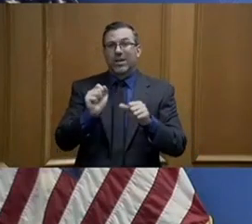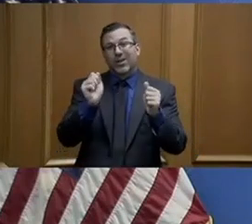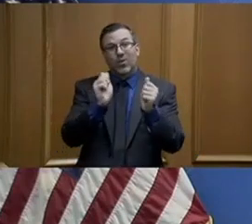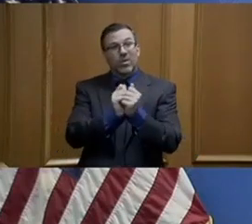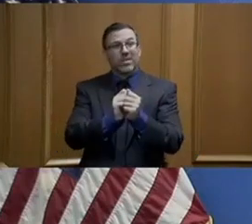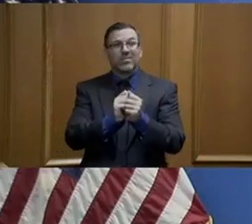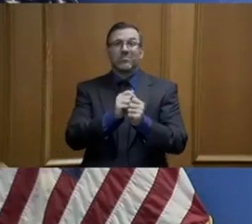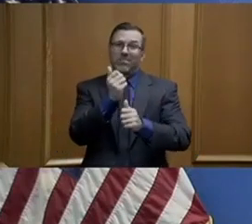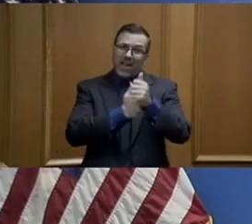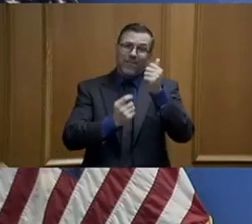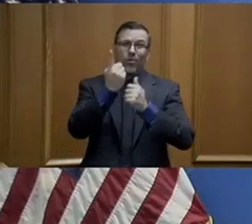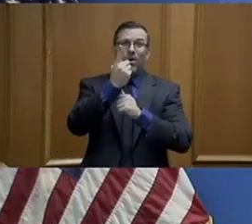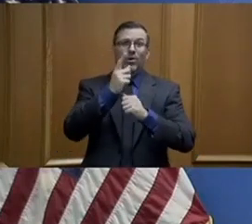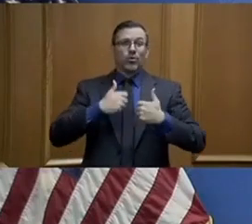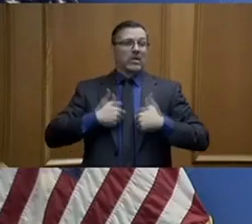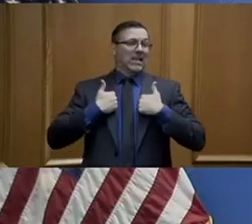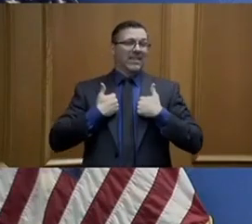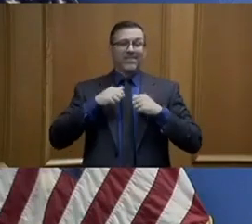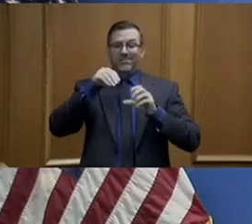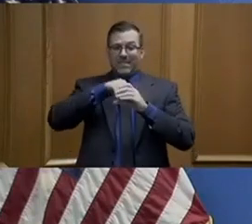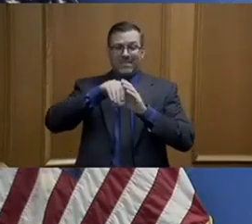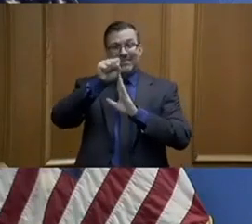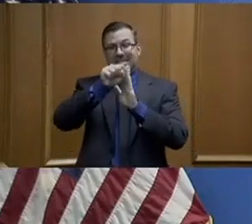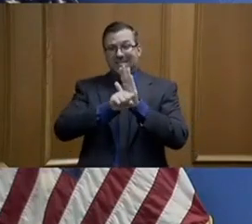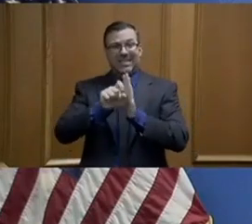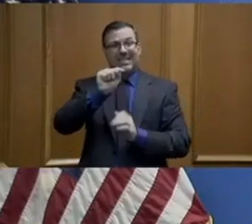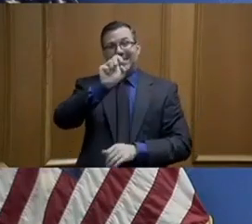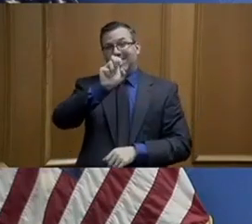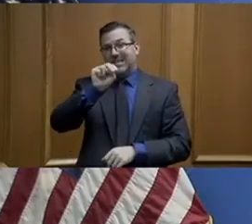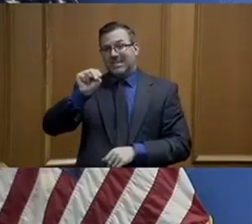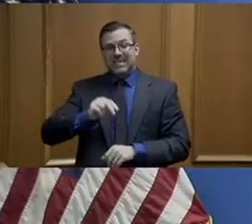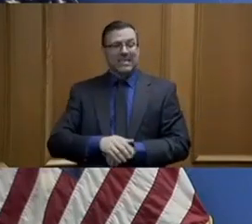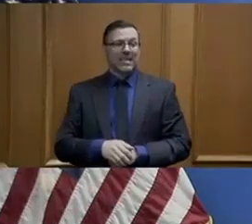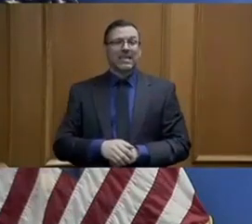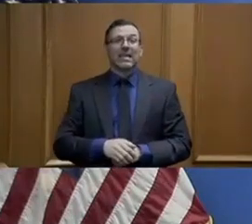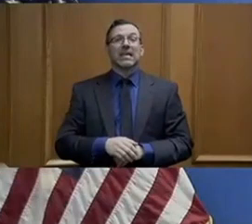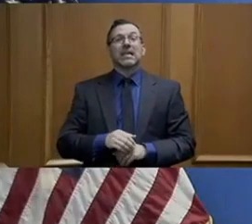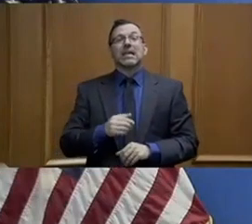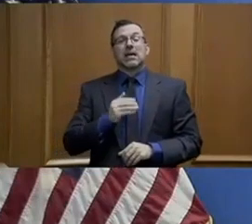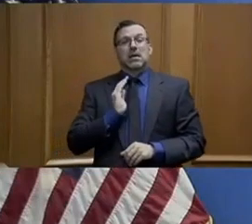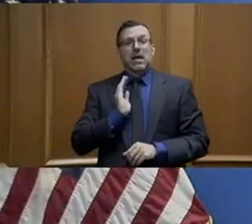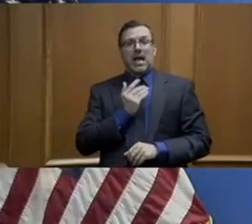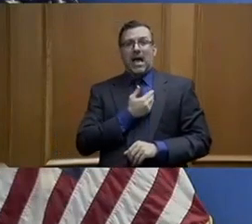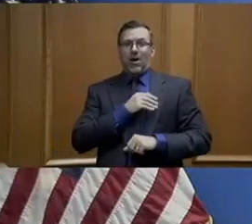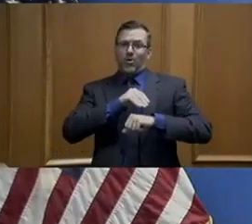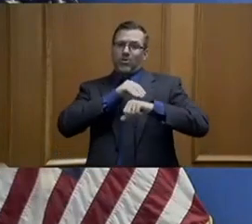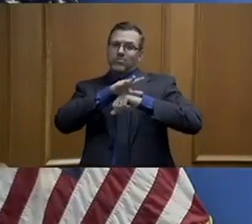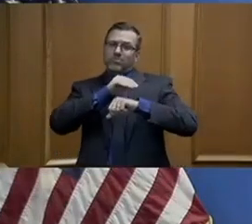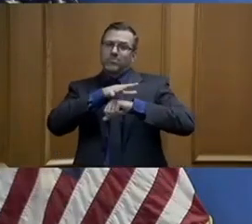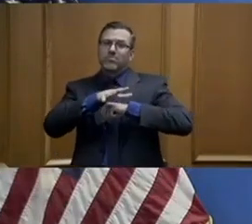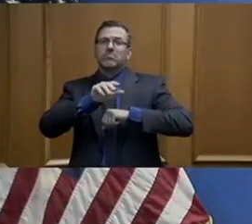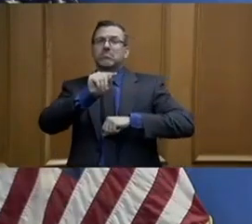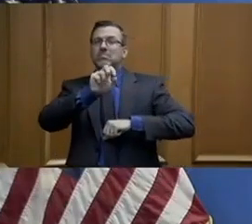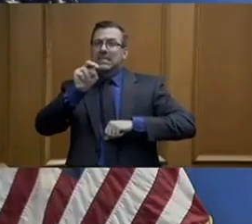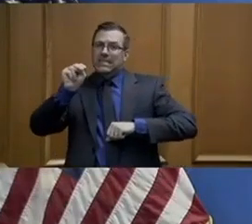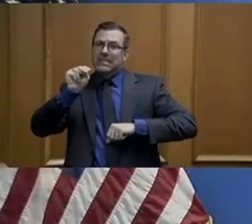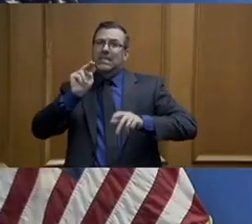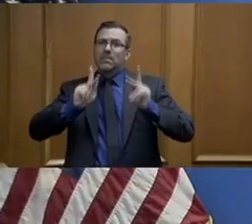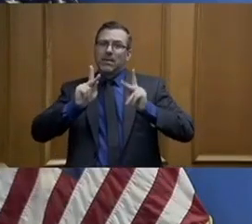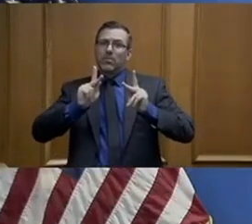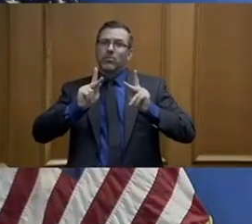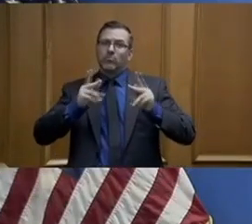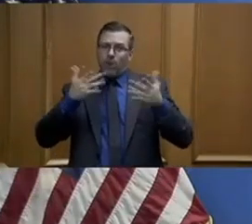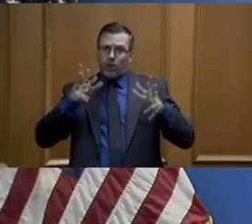state too, and the restrictions that have been placed on Tennesseans and the way that Tennesseans have stepped up. All of